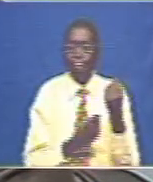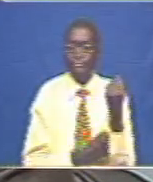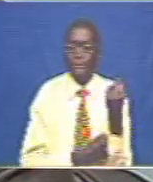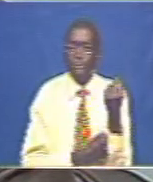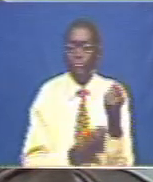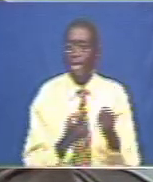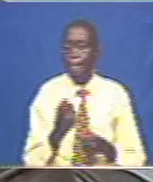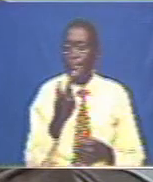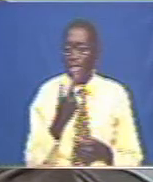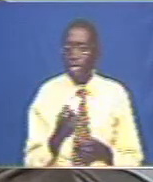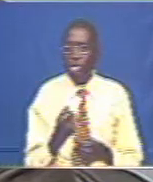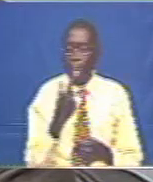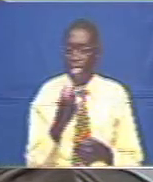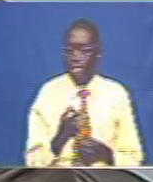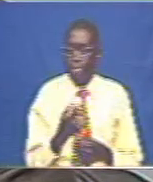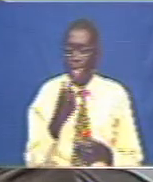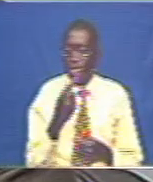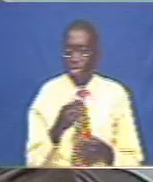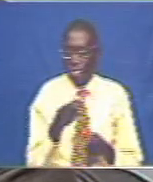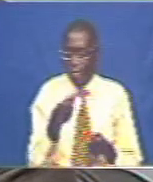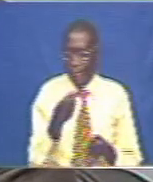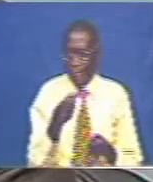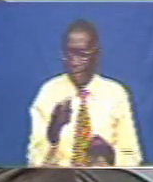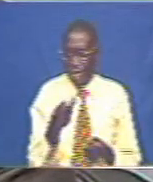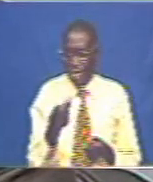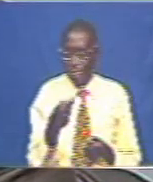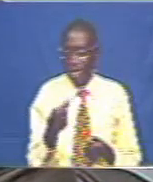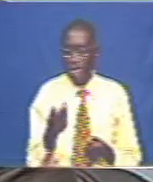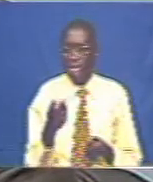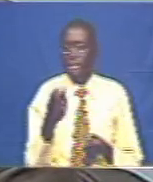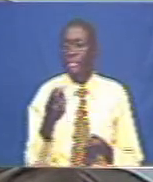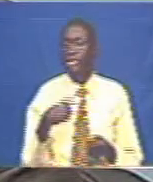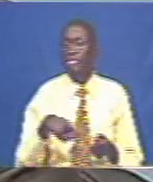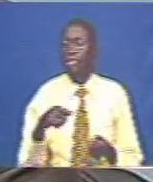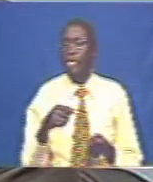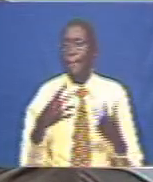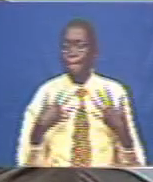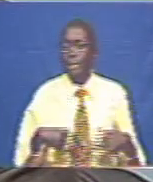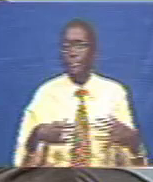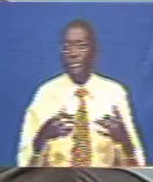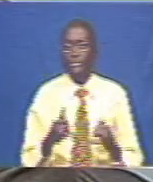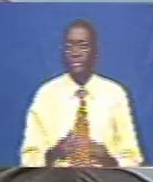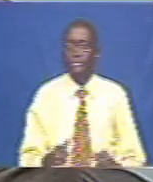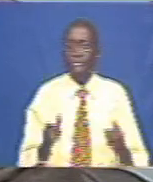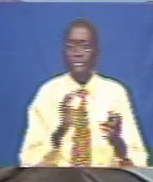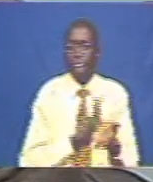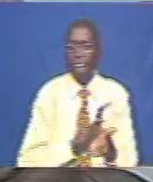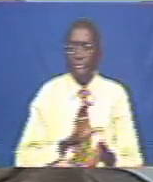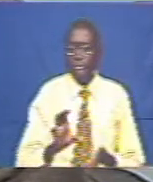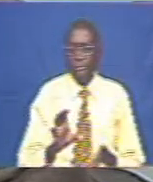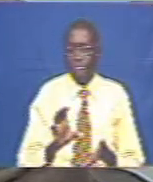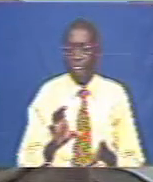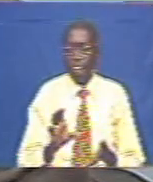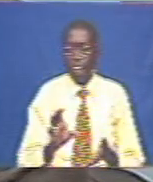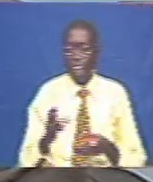medical needs, medical expenses of our people. We are also trying to empower our people economically,